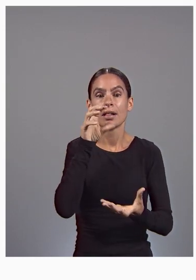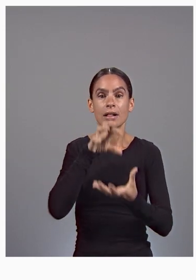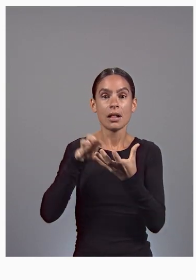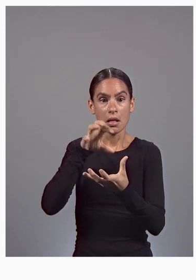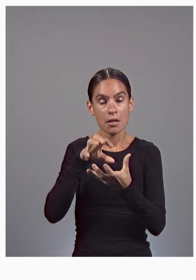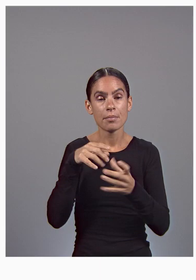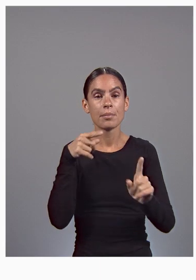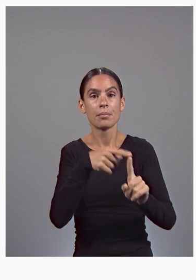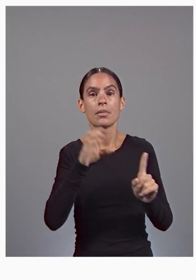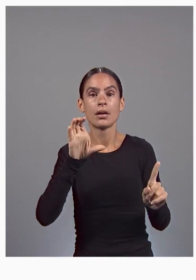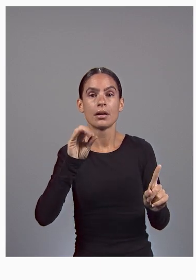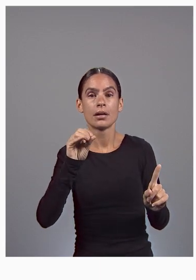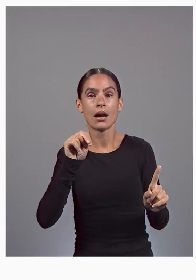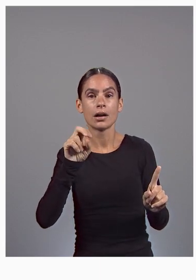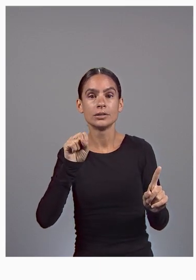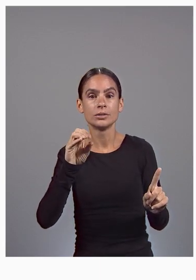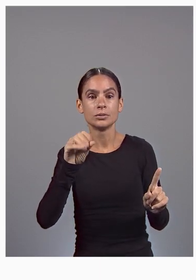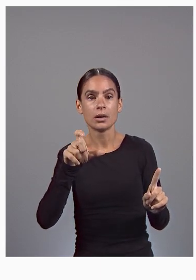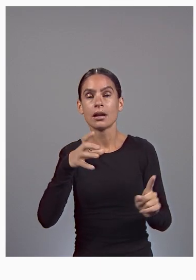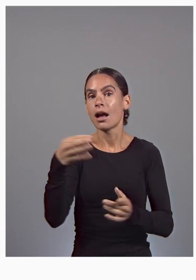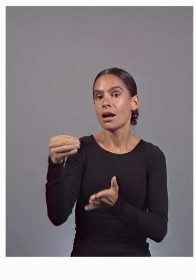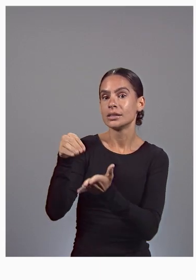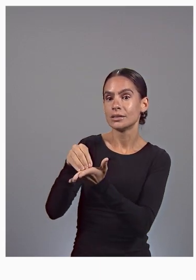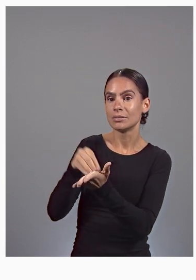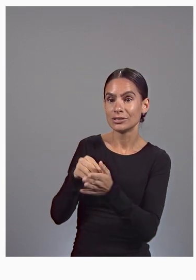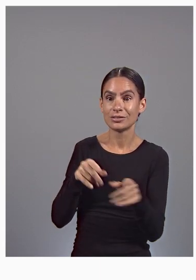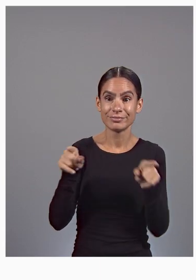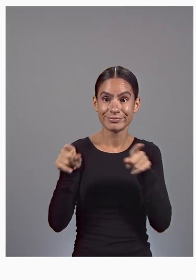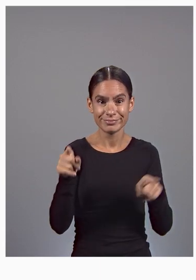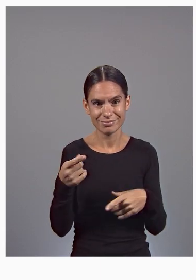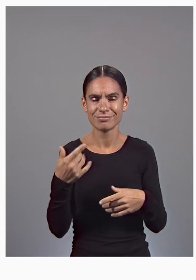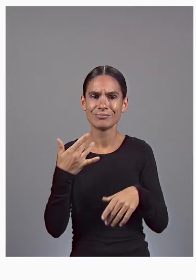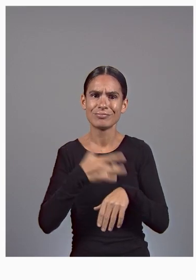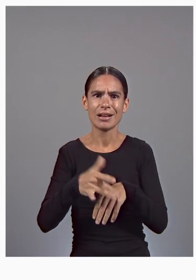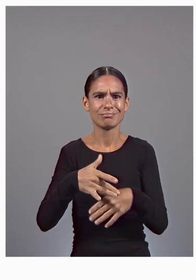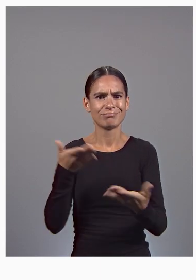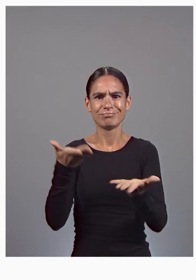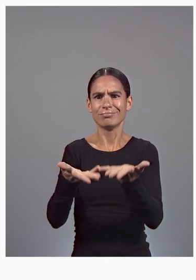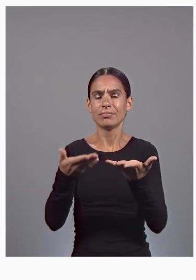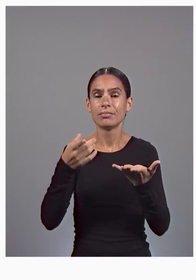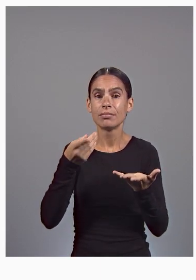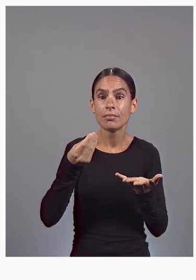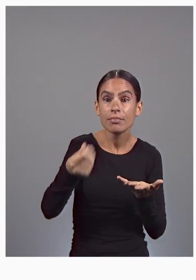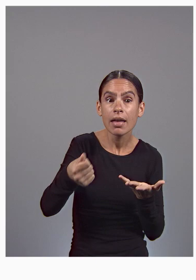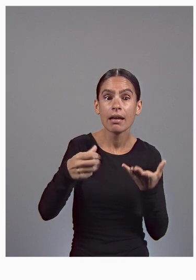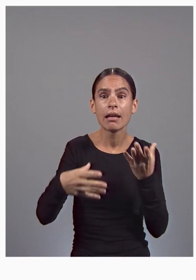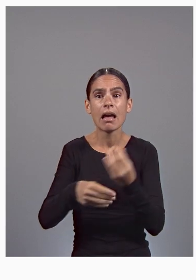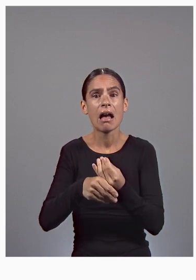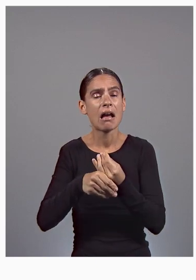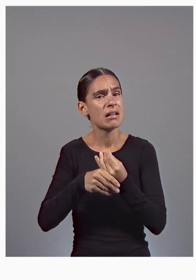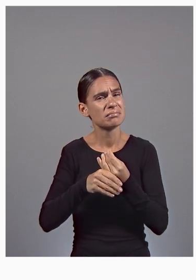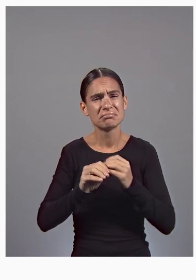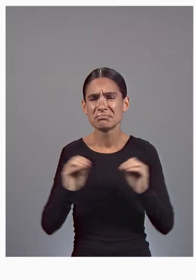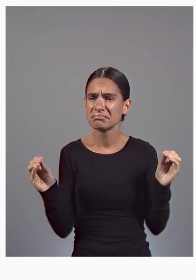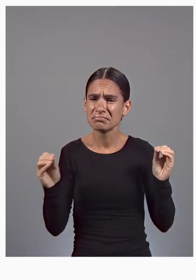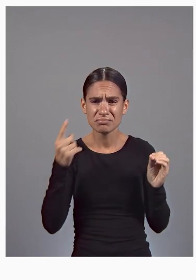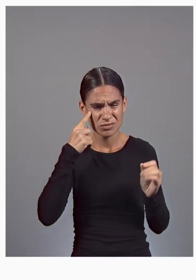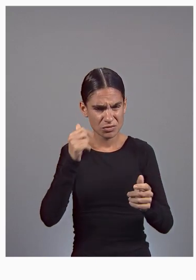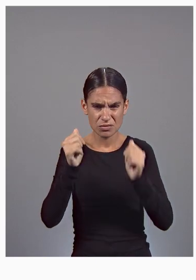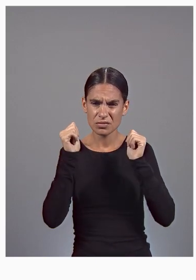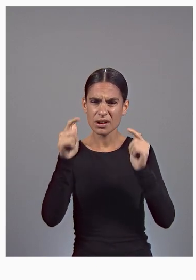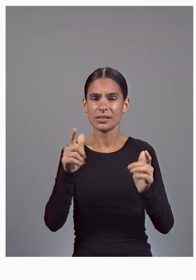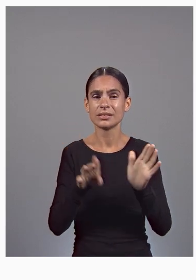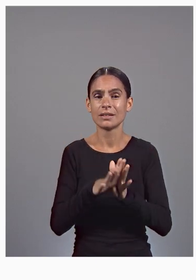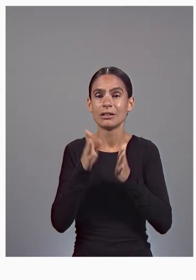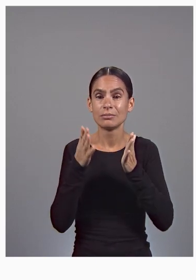documentation. They are available out of the box at no charge and for all developers.